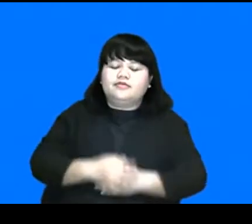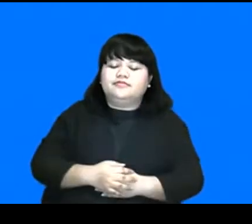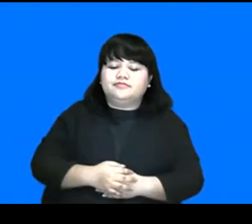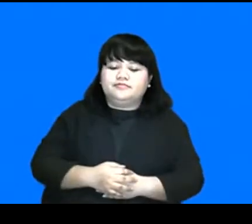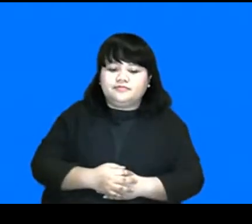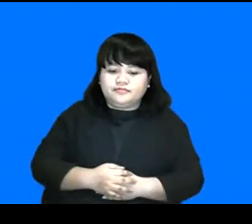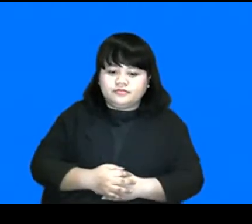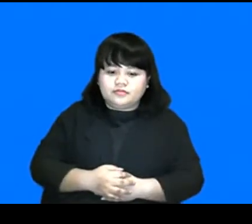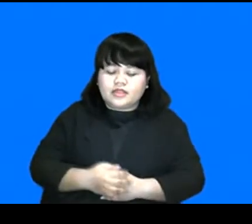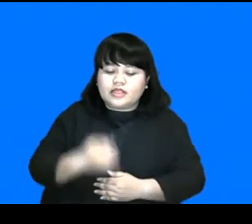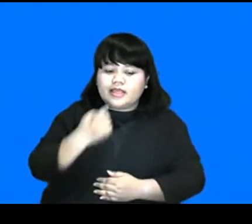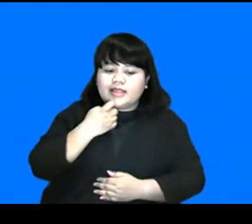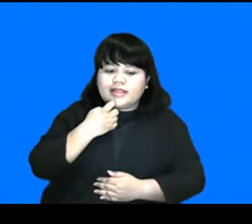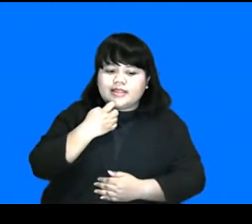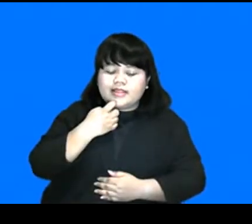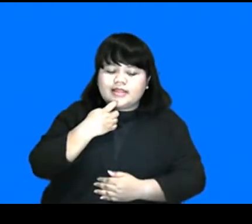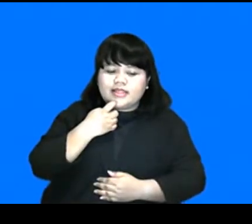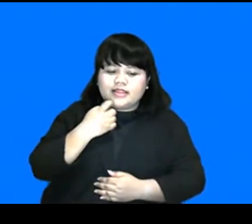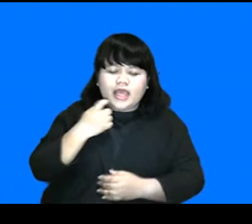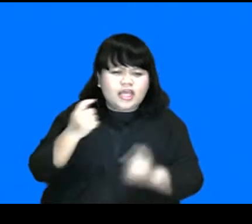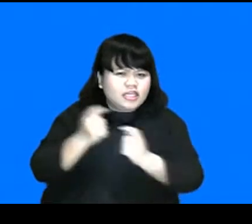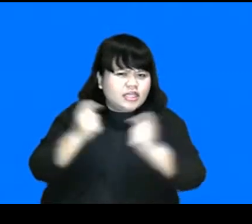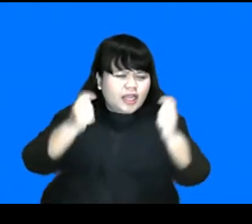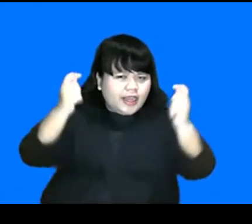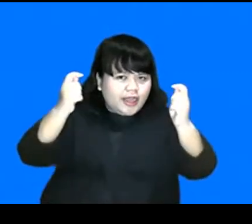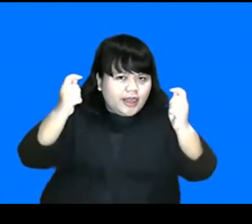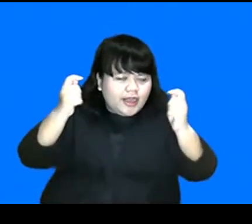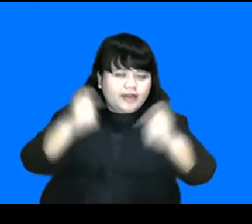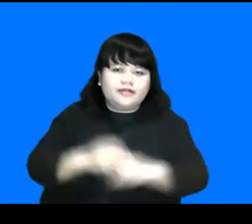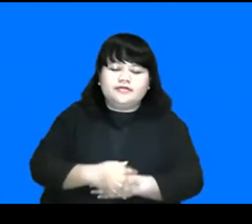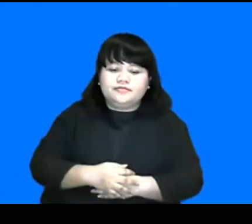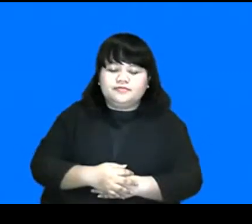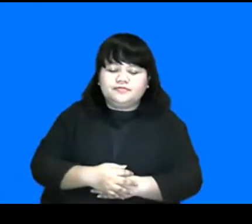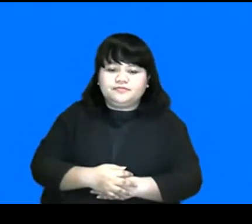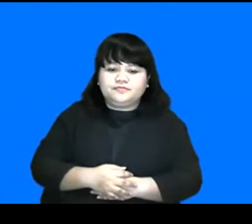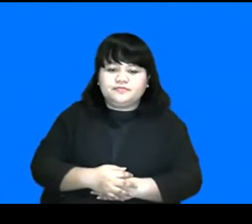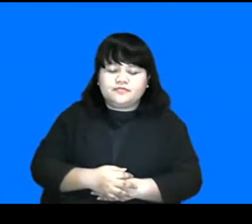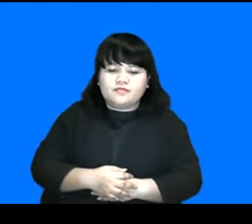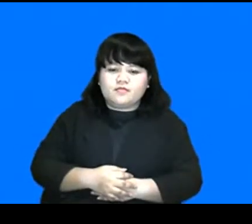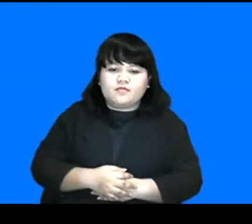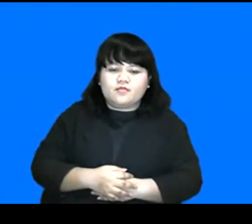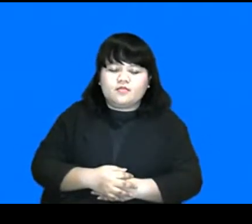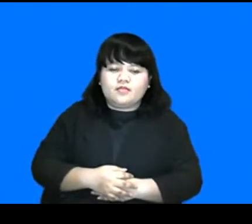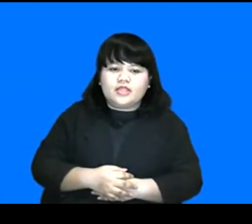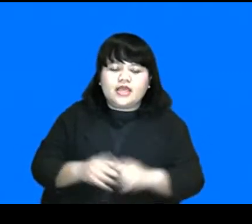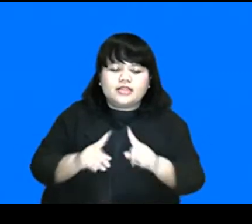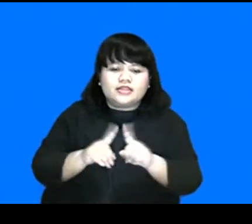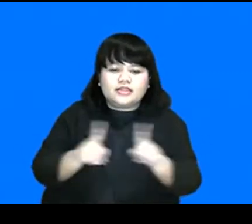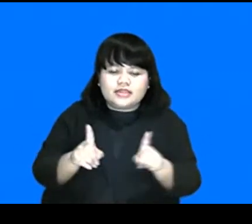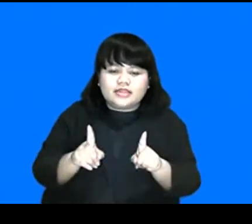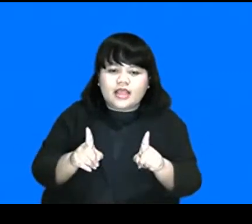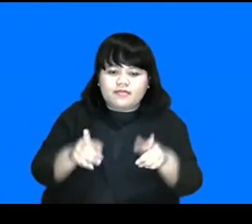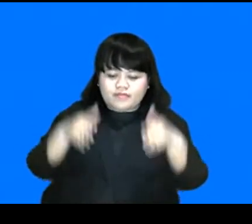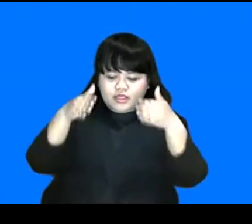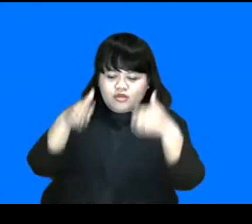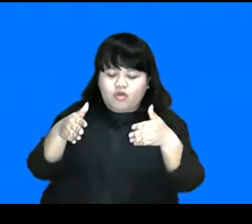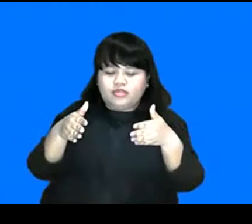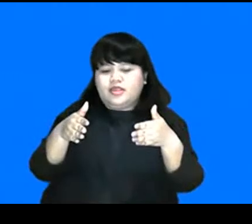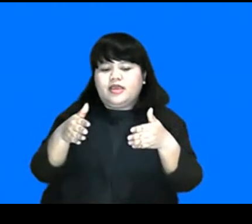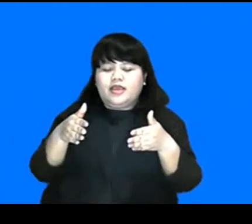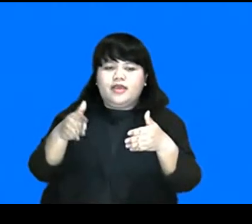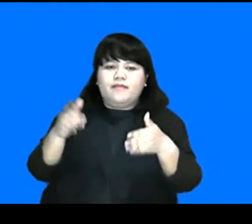I don't really need to add a lot on that, but from the Pakistan context, it's not just